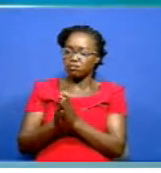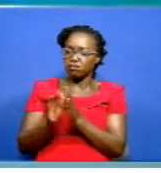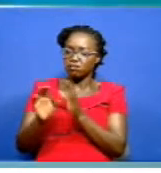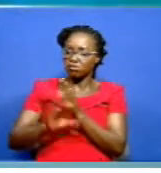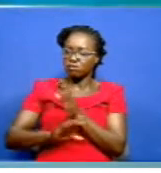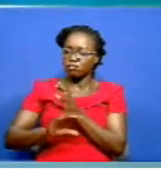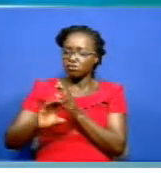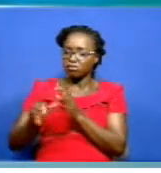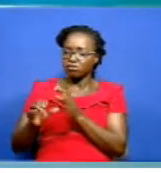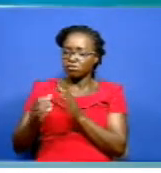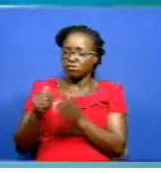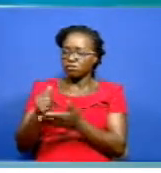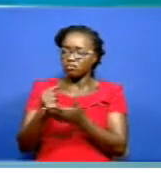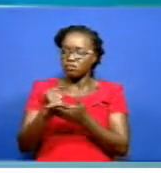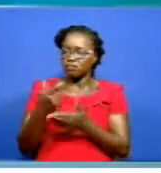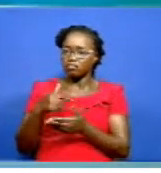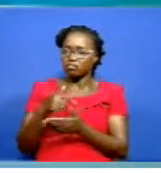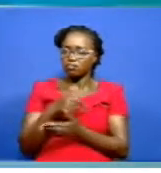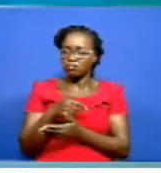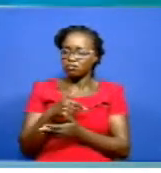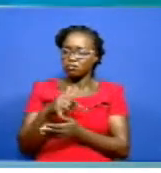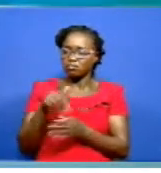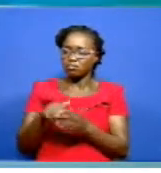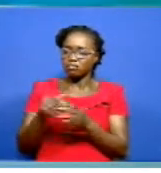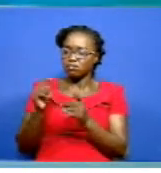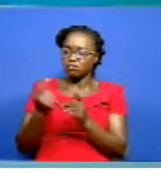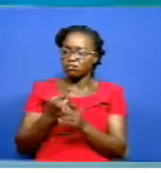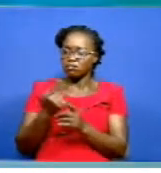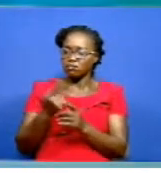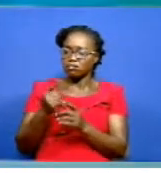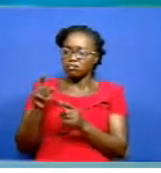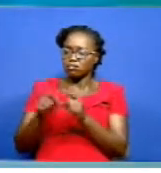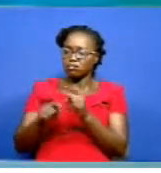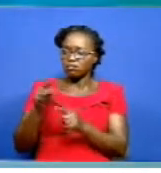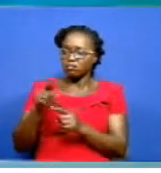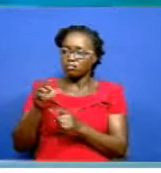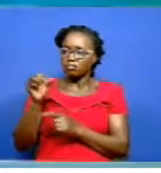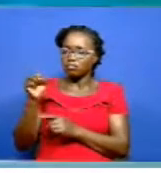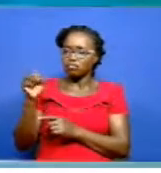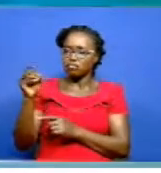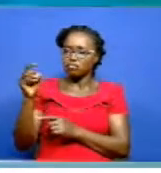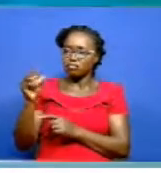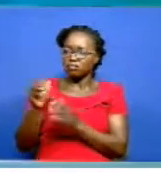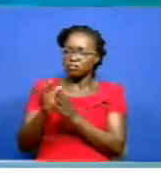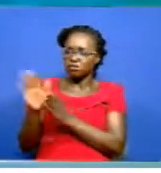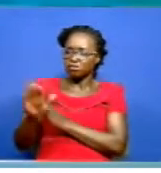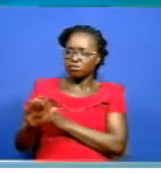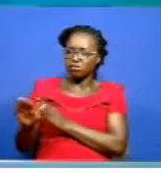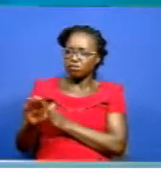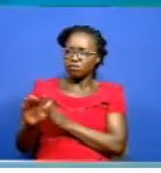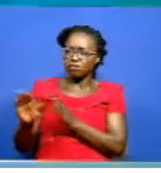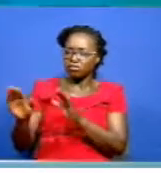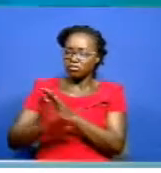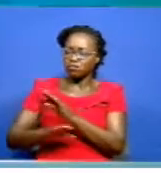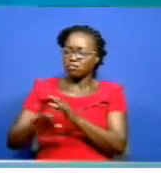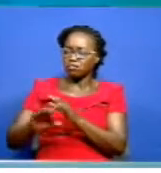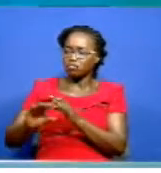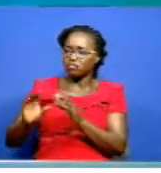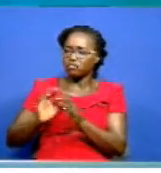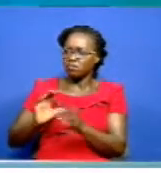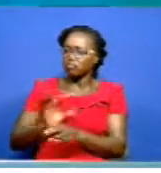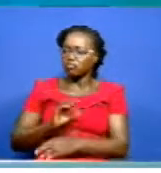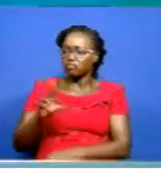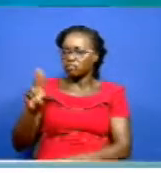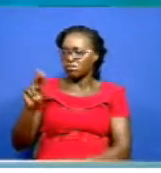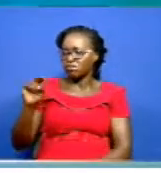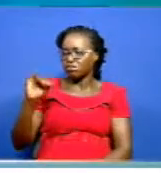assisting us in, in various areas, basically in all subcommittees. So we have got the UNICEF, we've